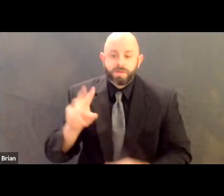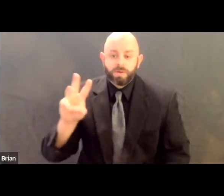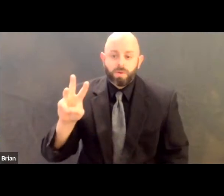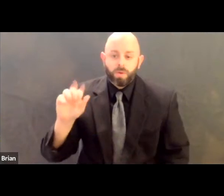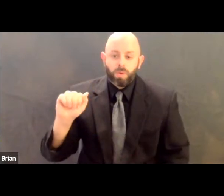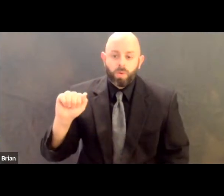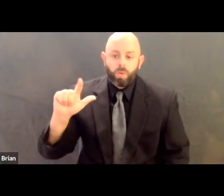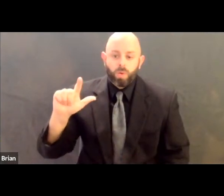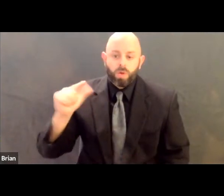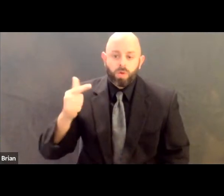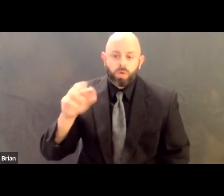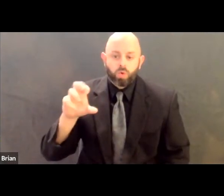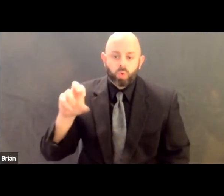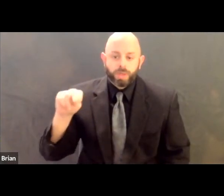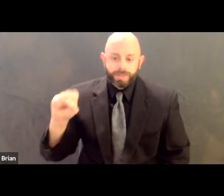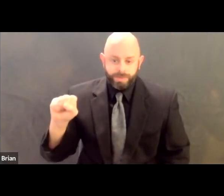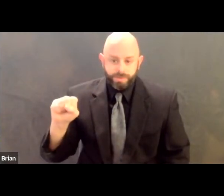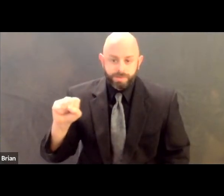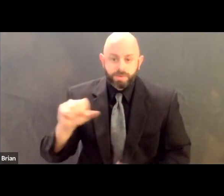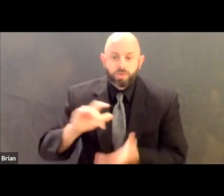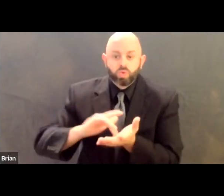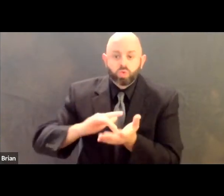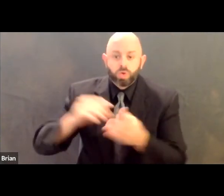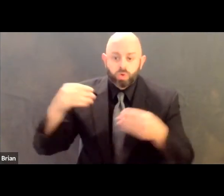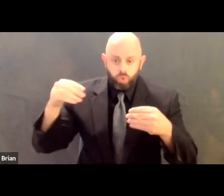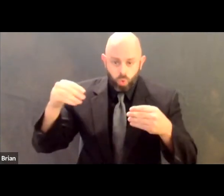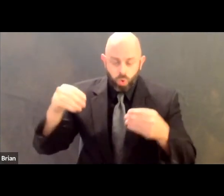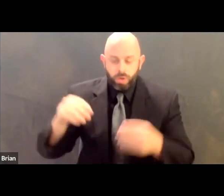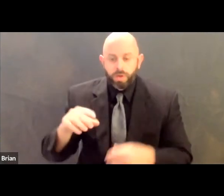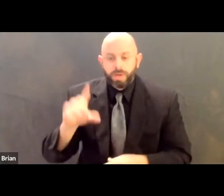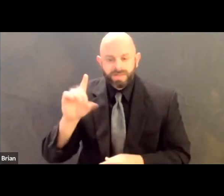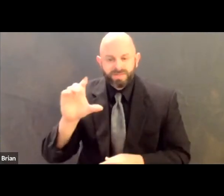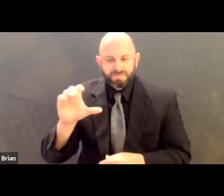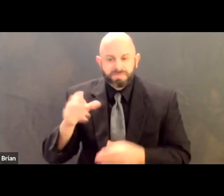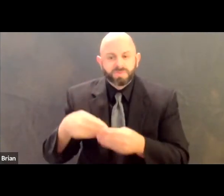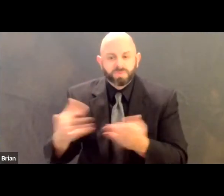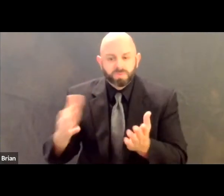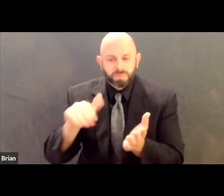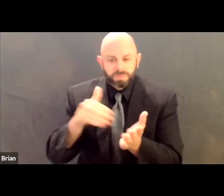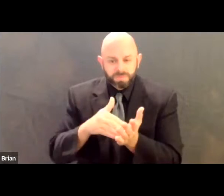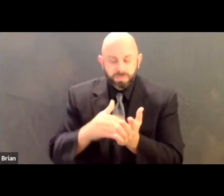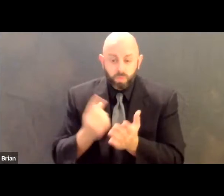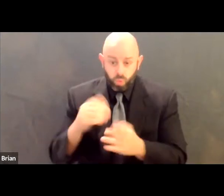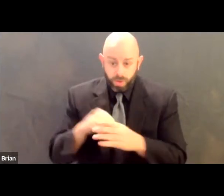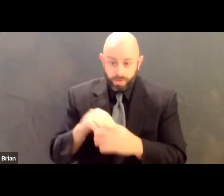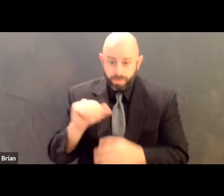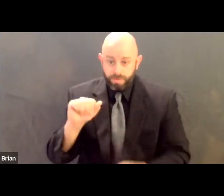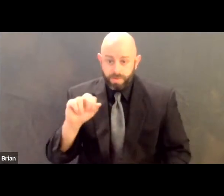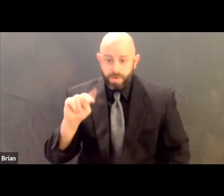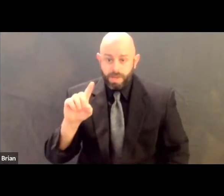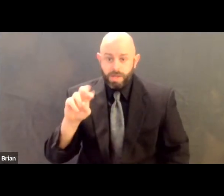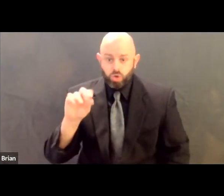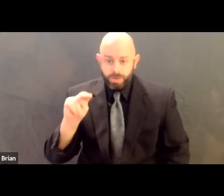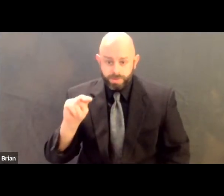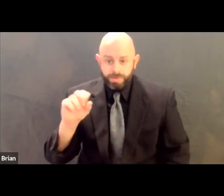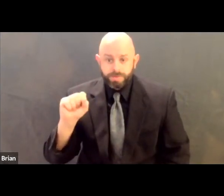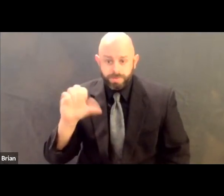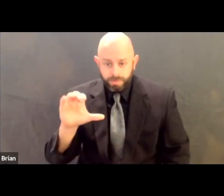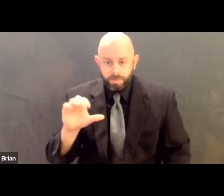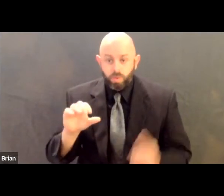drugstore, a distribution center. There was one in Anderson, South Carolina, and one in Hartford, Connecticut.